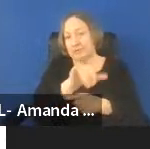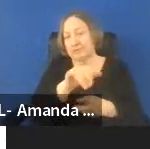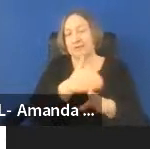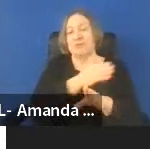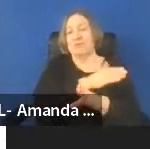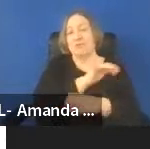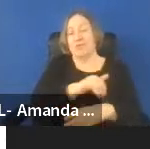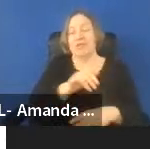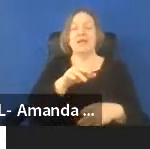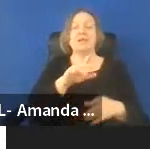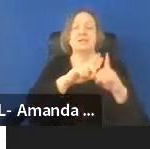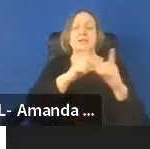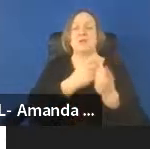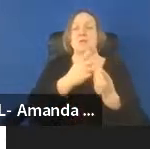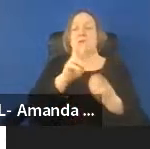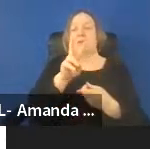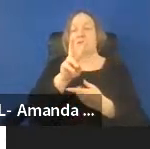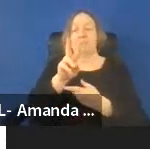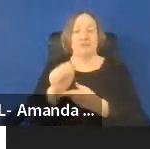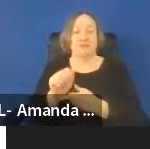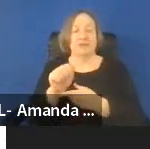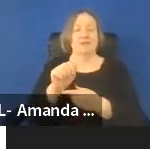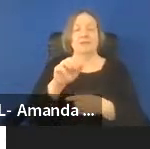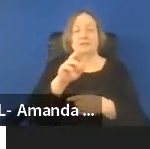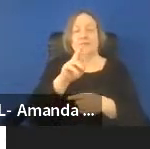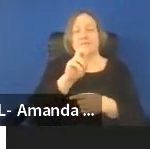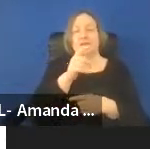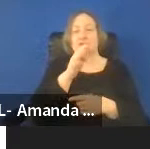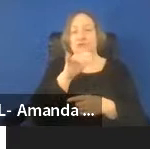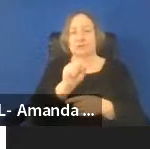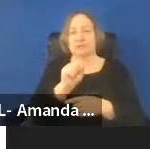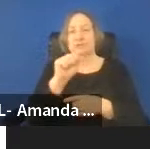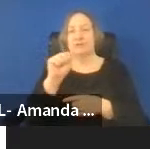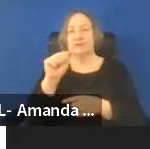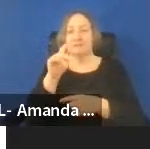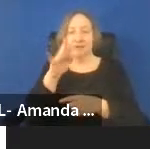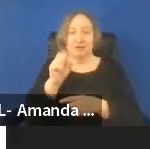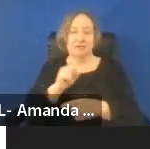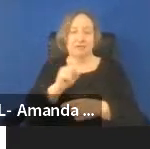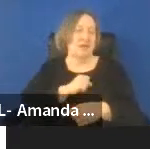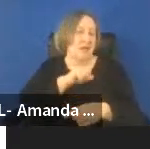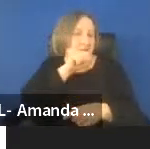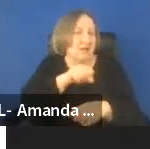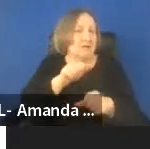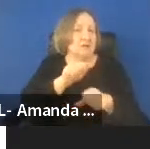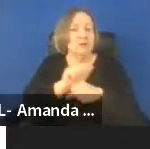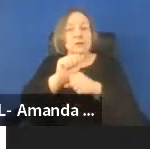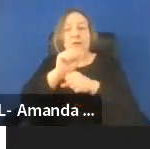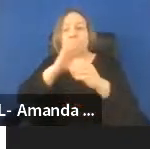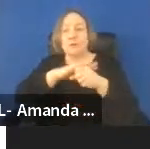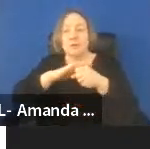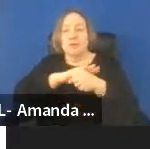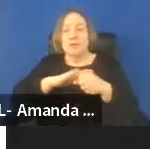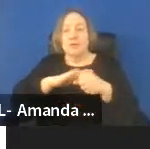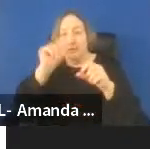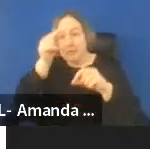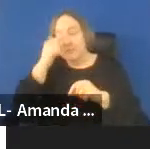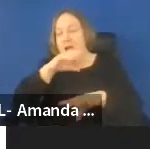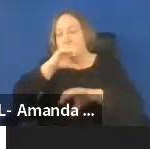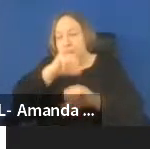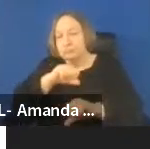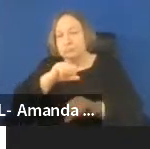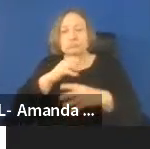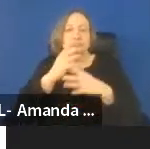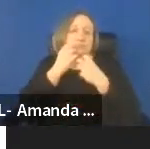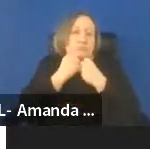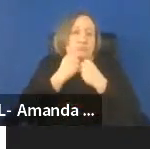Veterans Affairs. I love working in local government because I care deeply about the city and the people who live here.